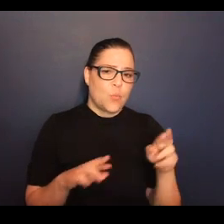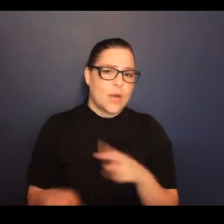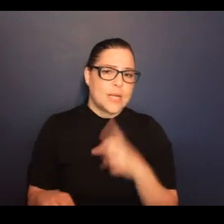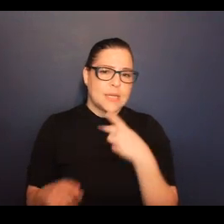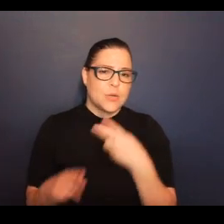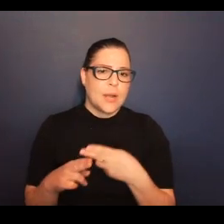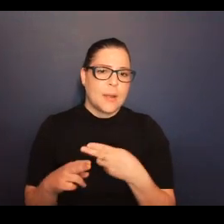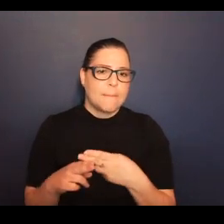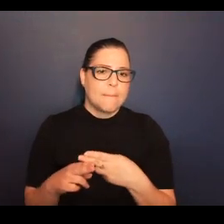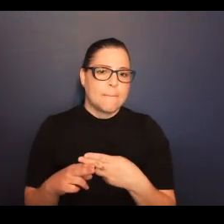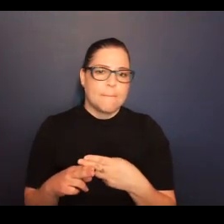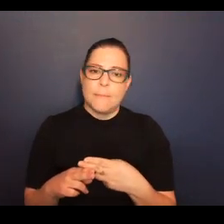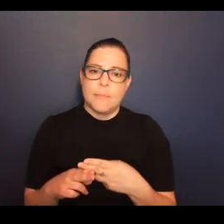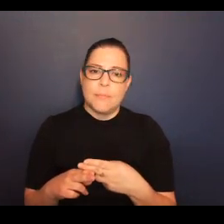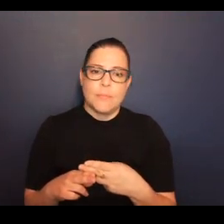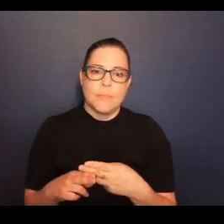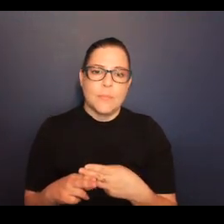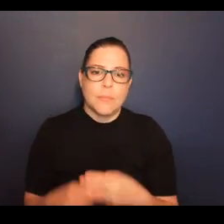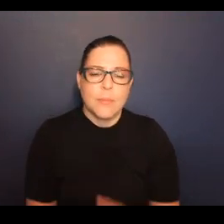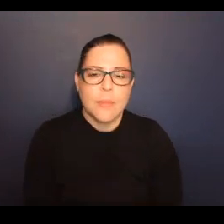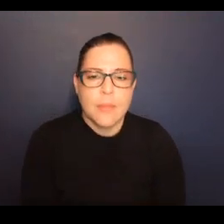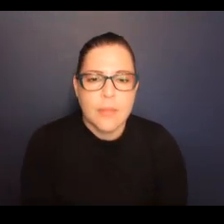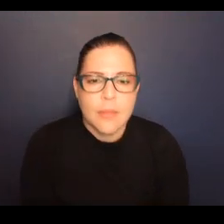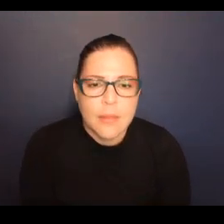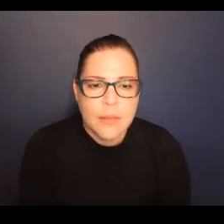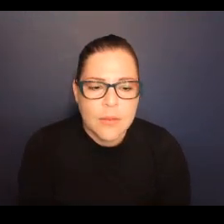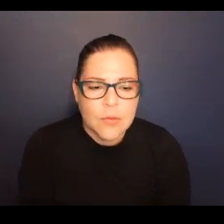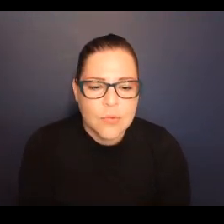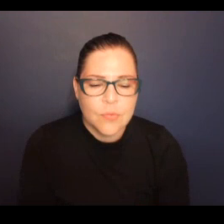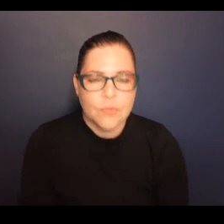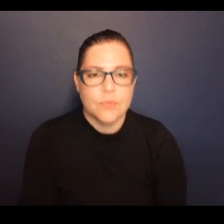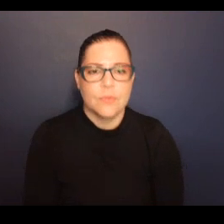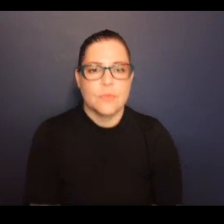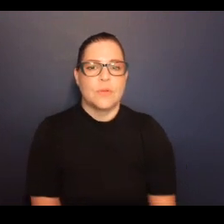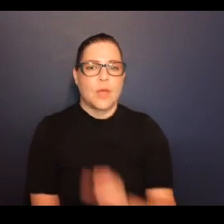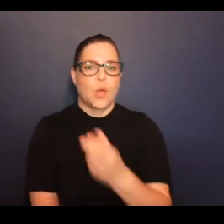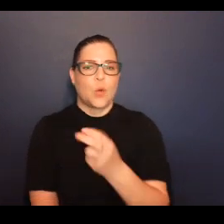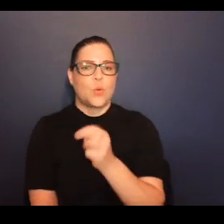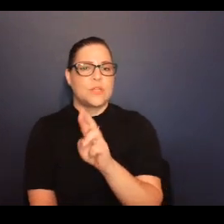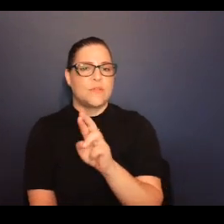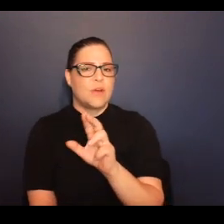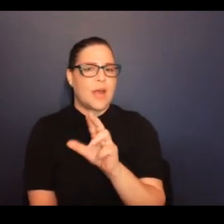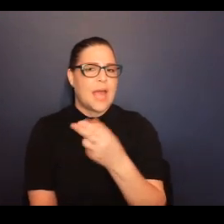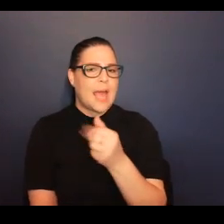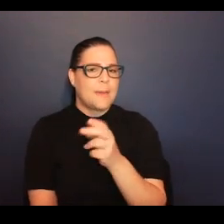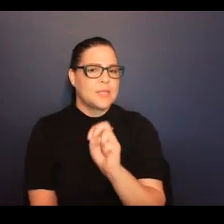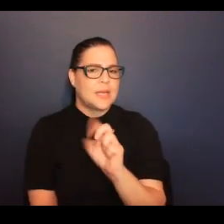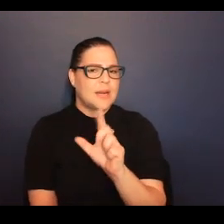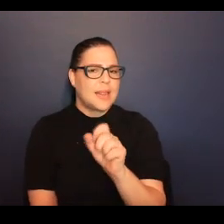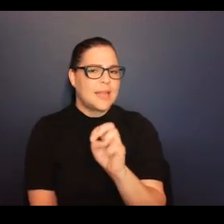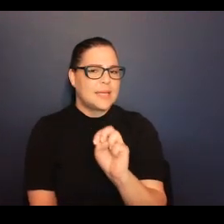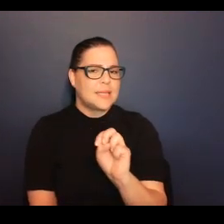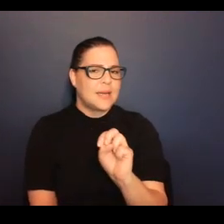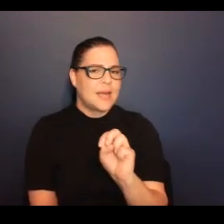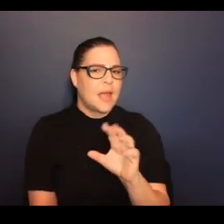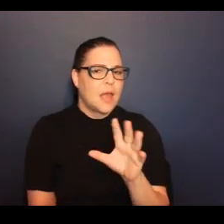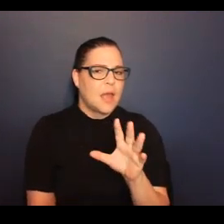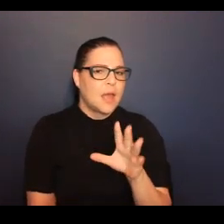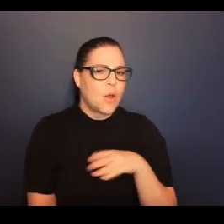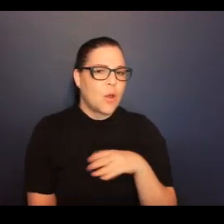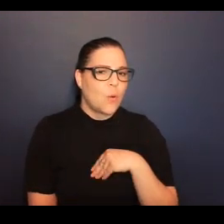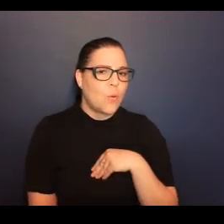record. I'll speak up as loud as I can. It's actually Christopher Hamilton Glinton, and I'm a co-owner of Katora's Place that